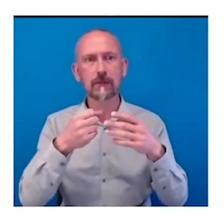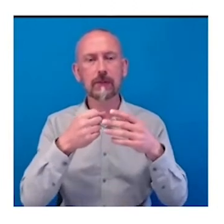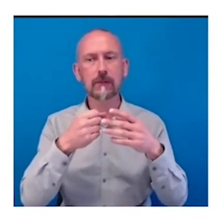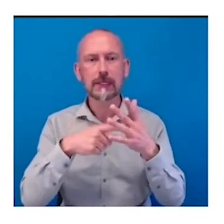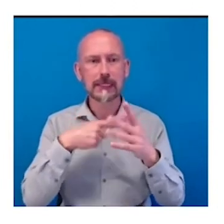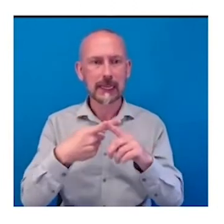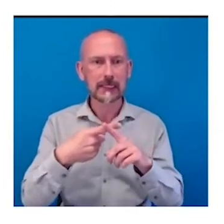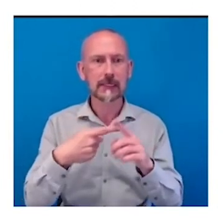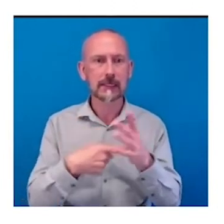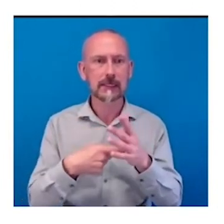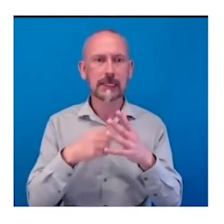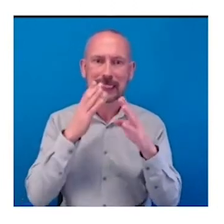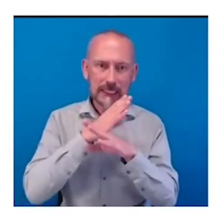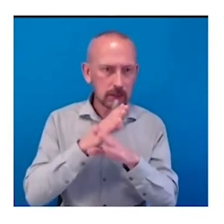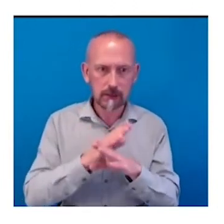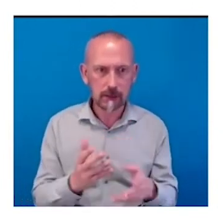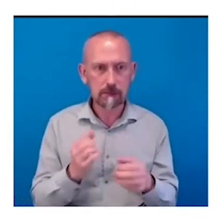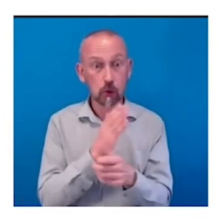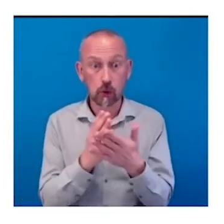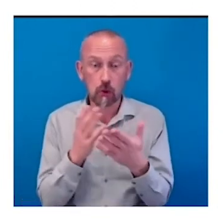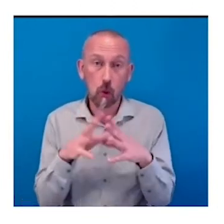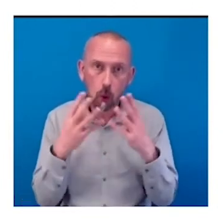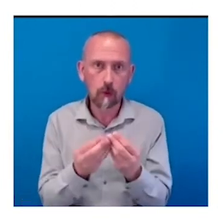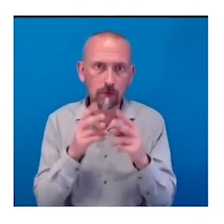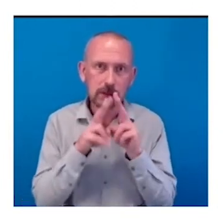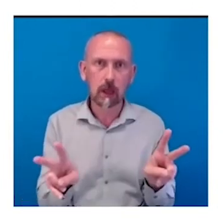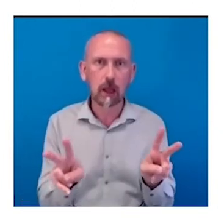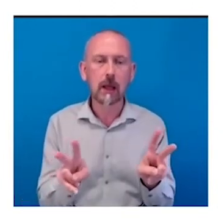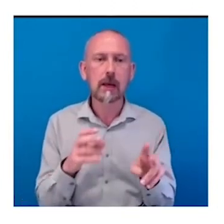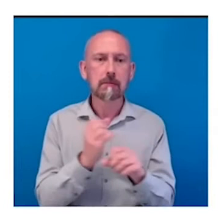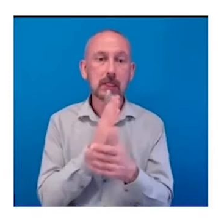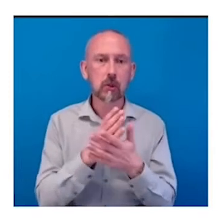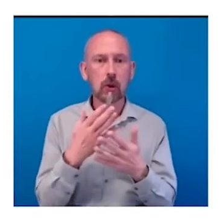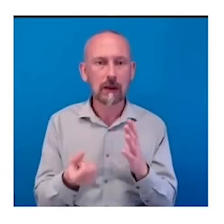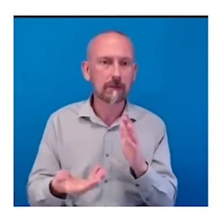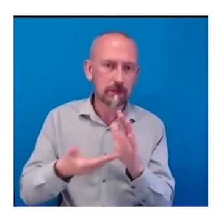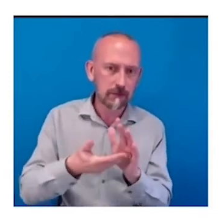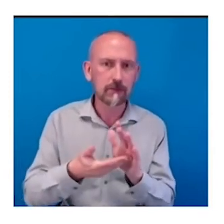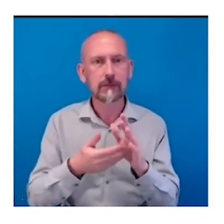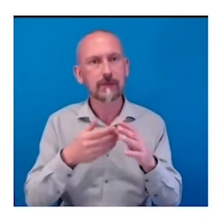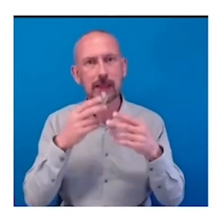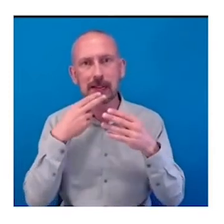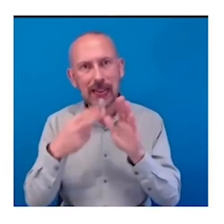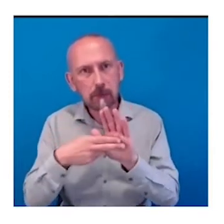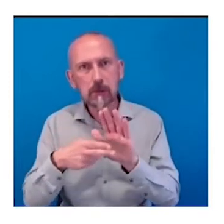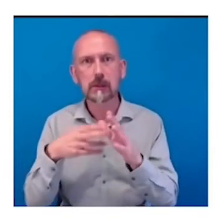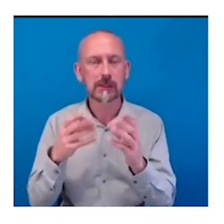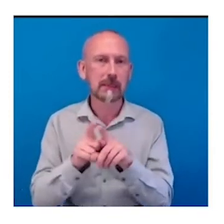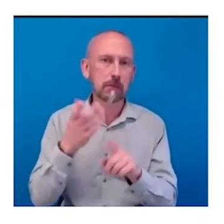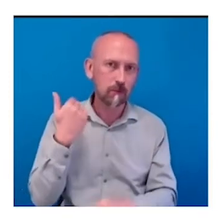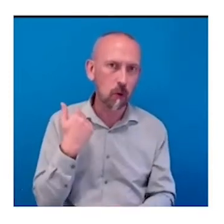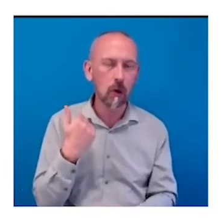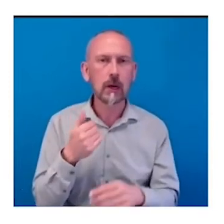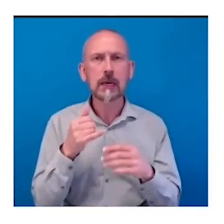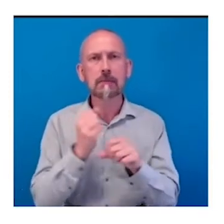cells. Make sure that you're adding alt text to charts and graphics as before. Avoid using the visual devices such as color and